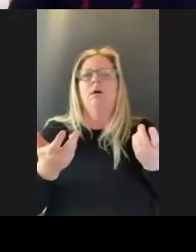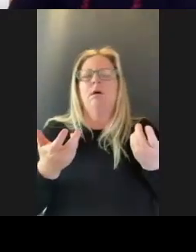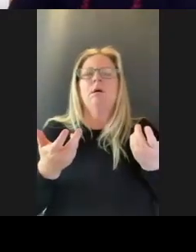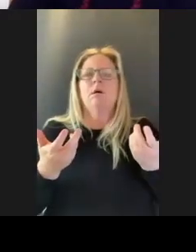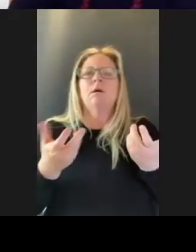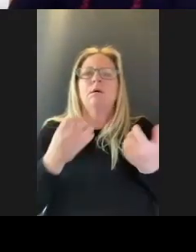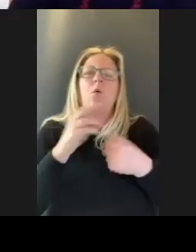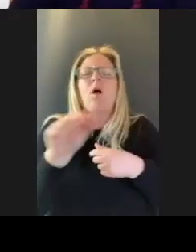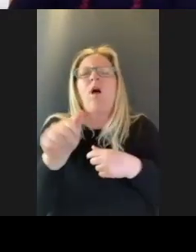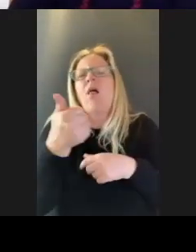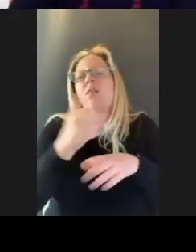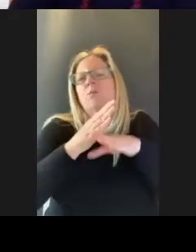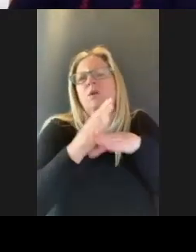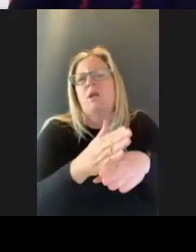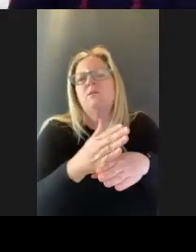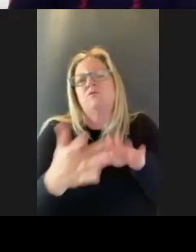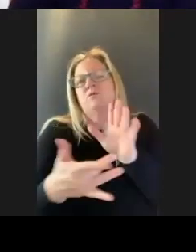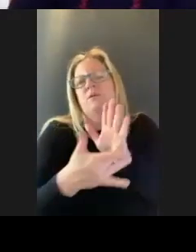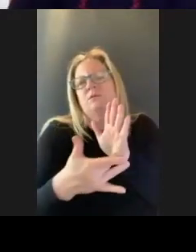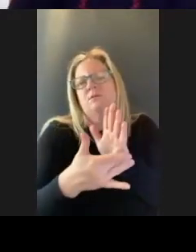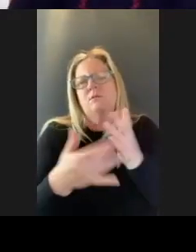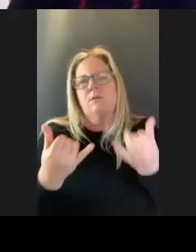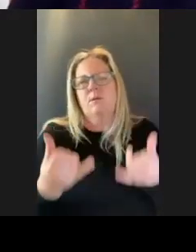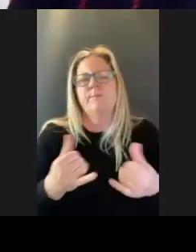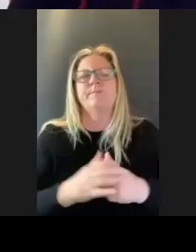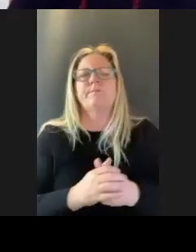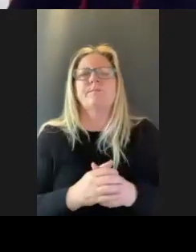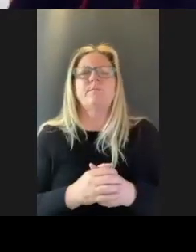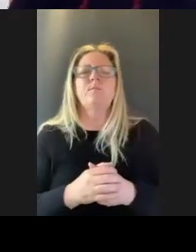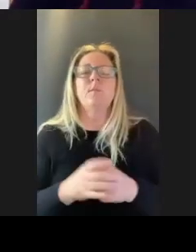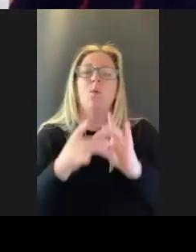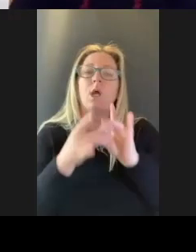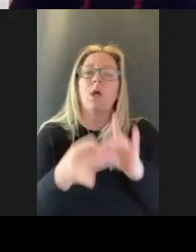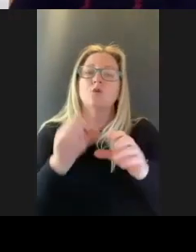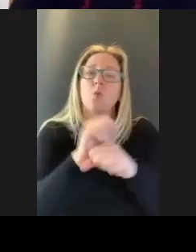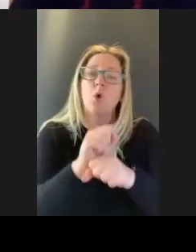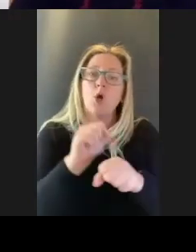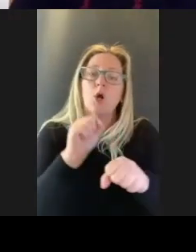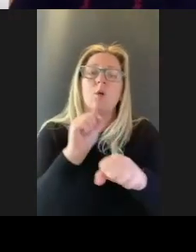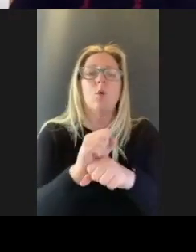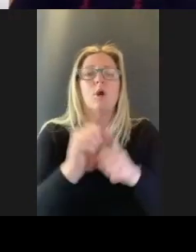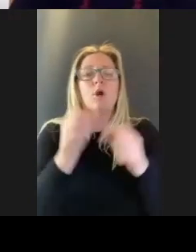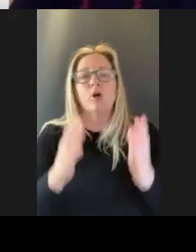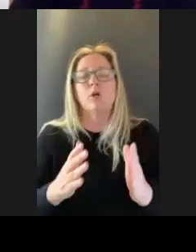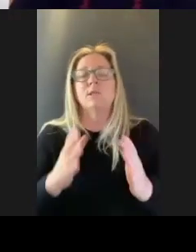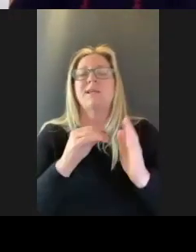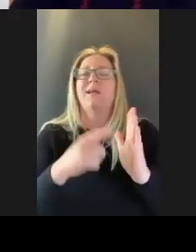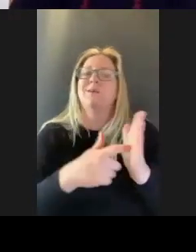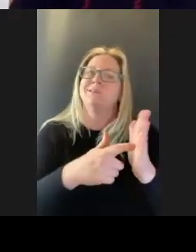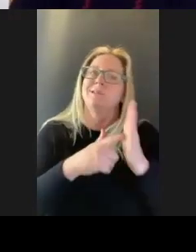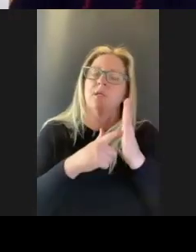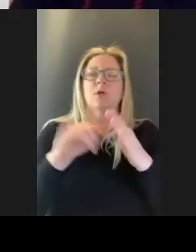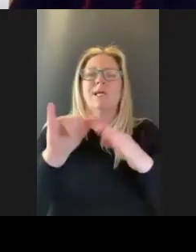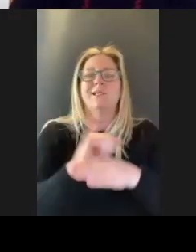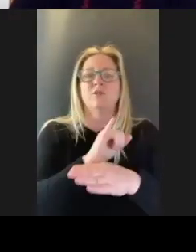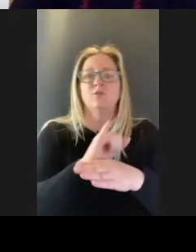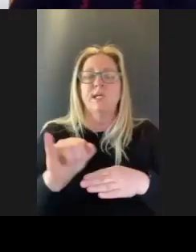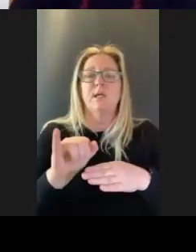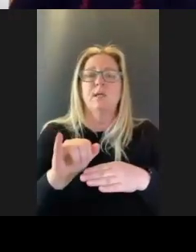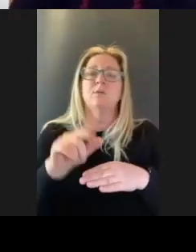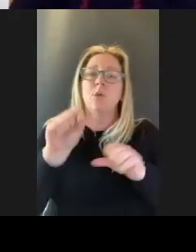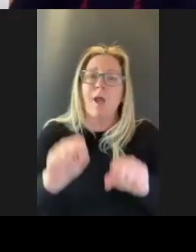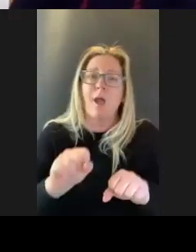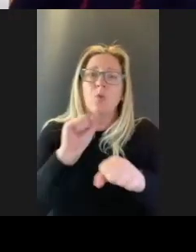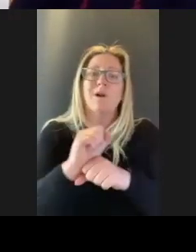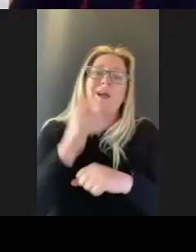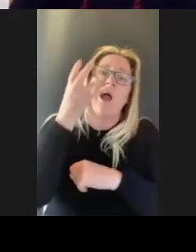being recommended to us now. Regarding work, workers in essential industries who continue to work outside the home,